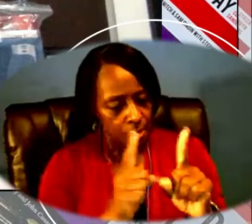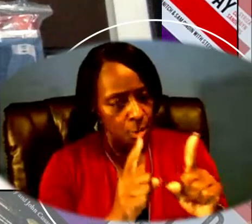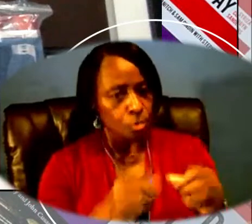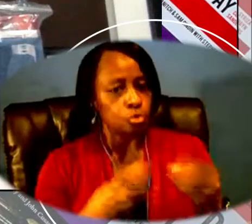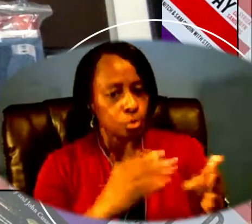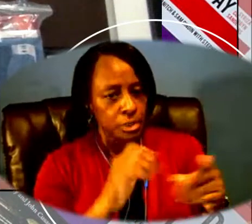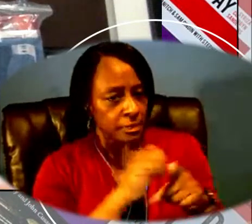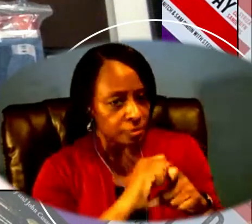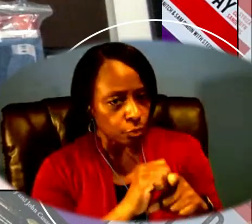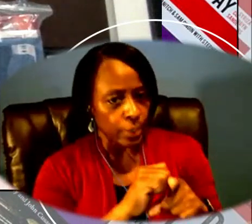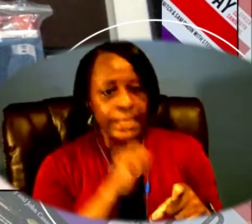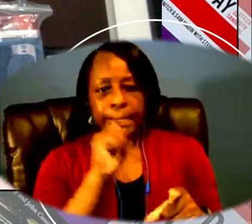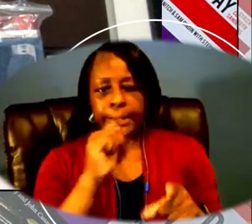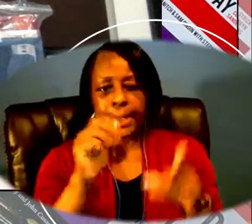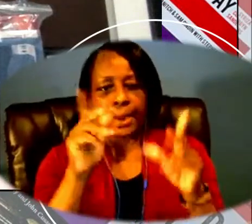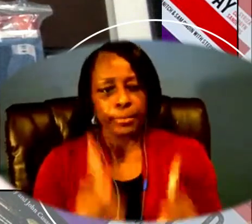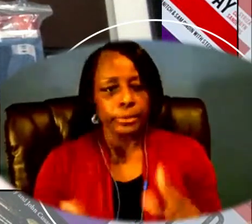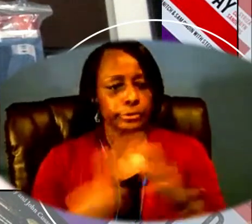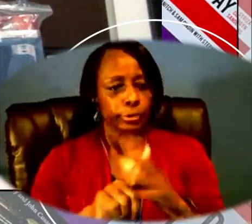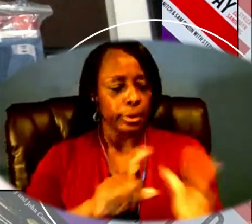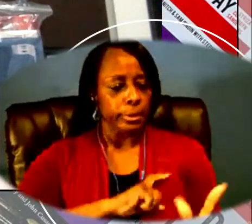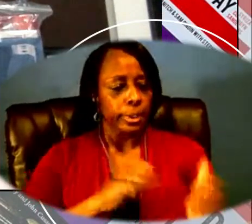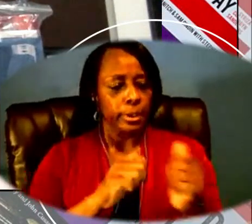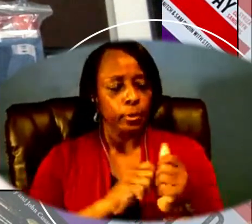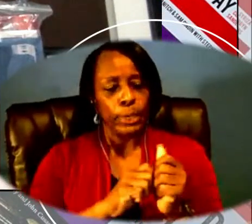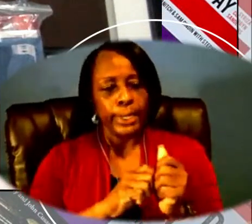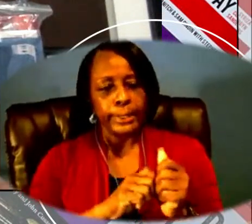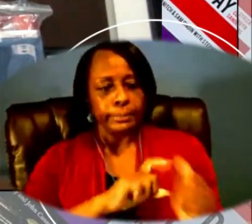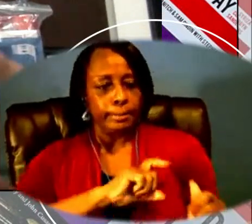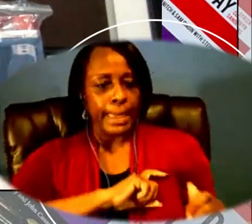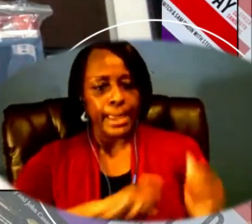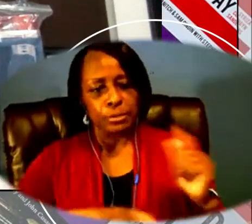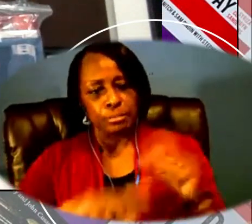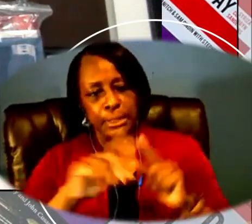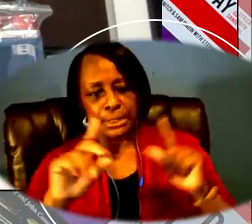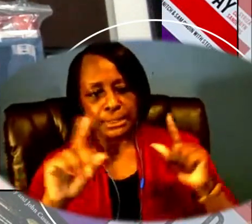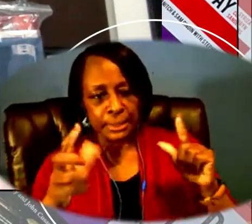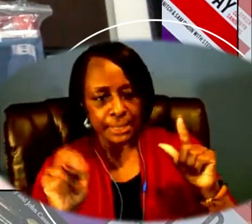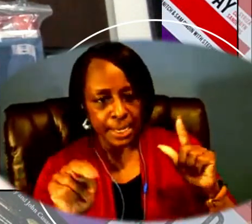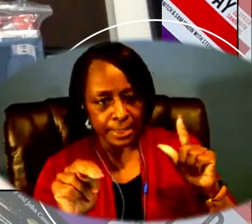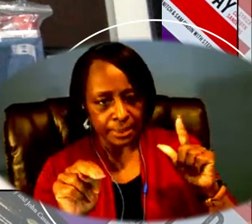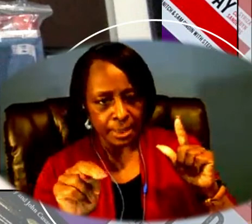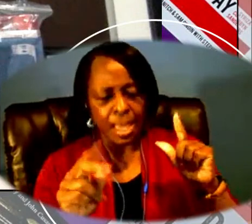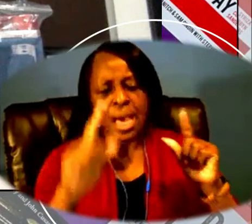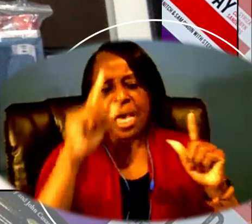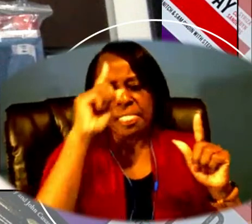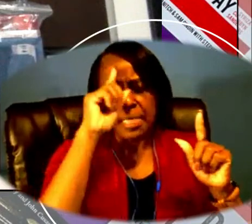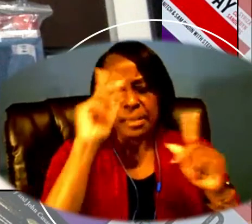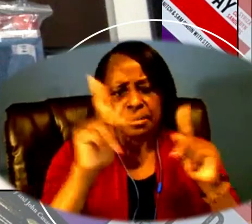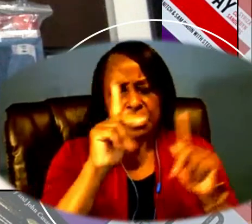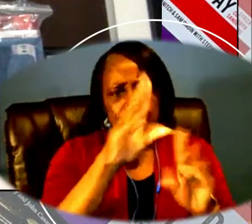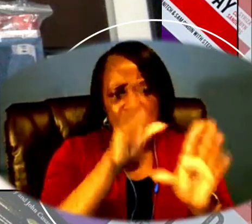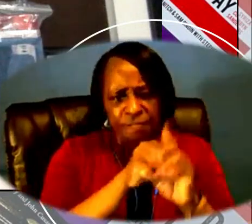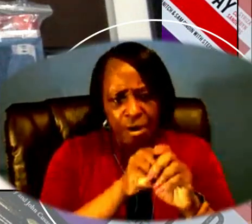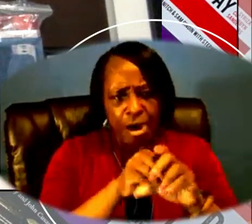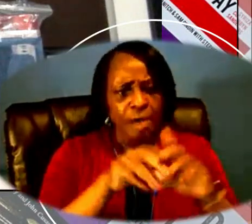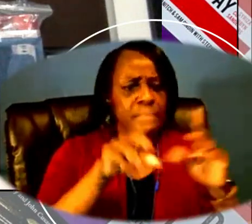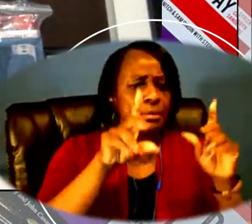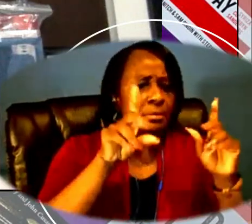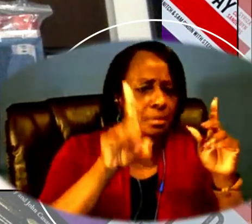gun. And really thinking about the ways, not just thinking about mental health, but thinking about instances of domestic violence, when we're thinking